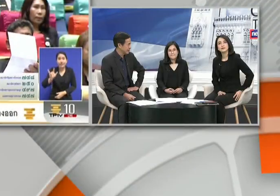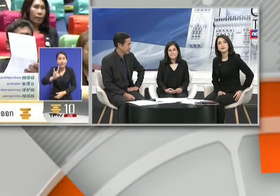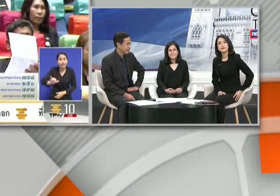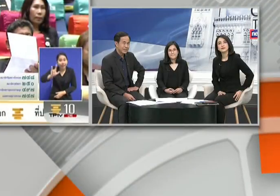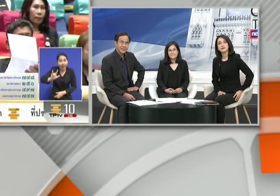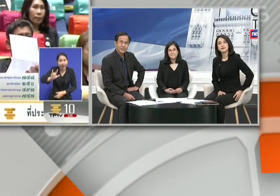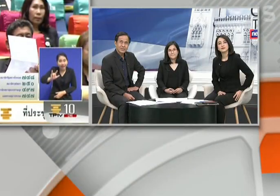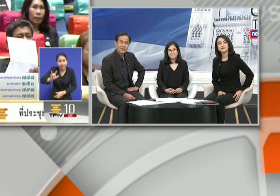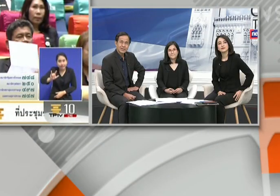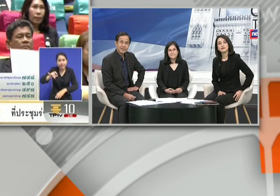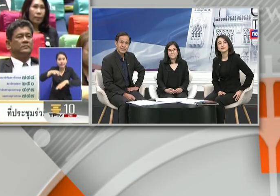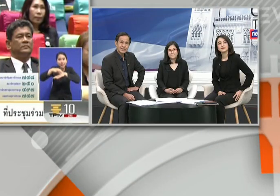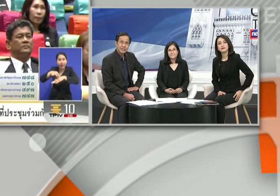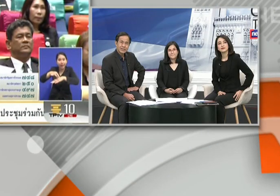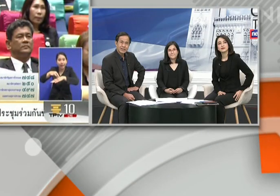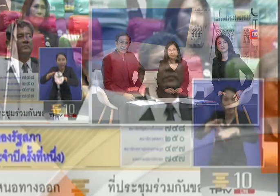transpired so far.